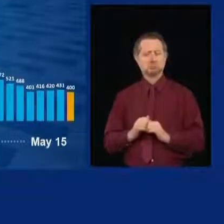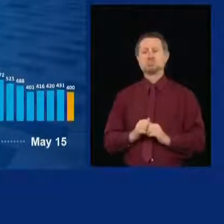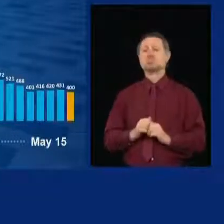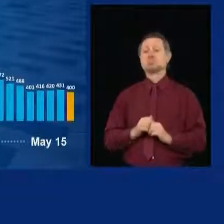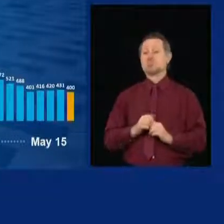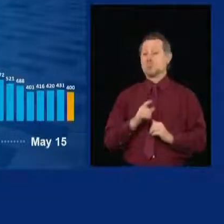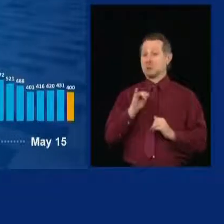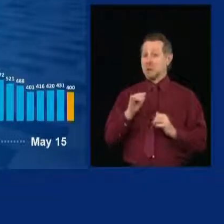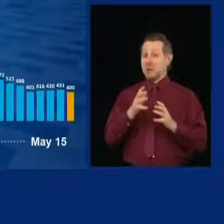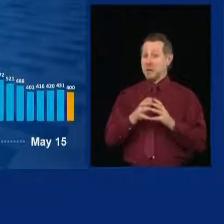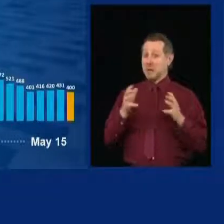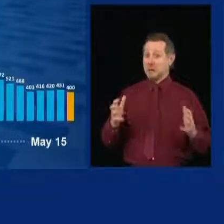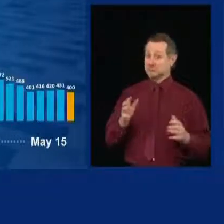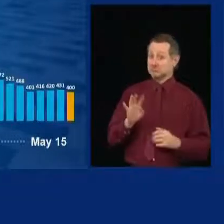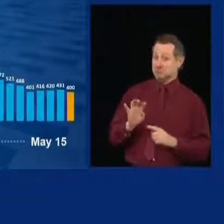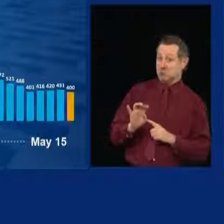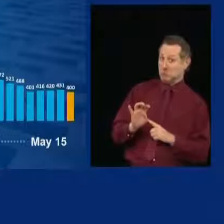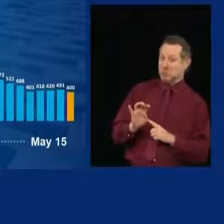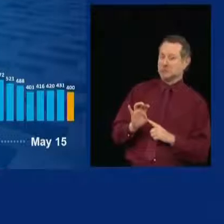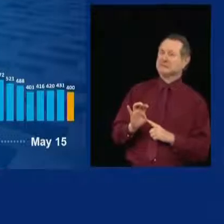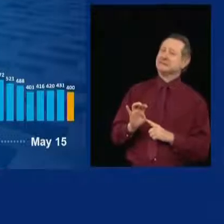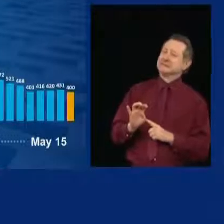number, but this is on a